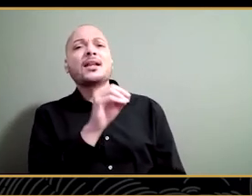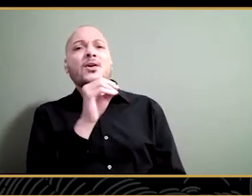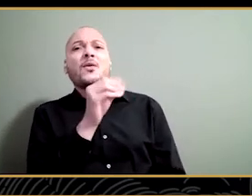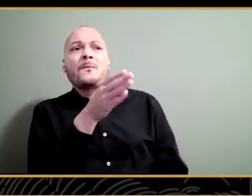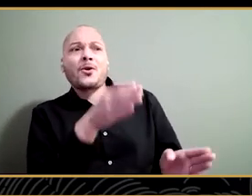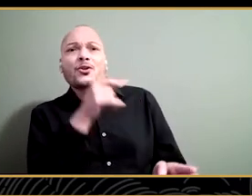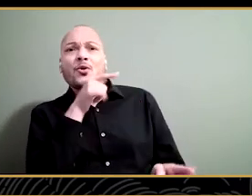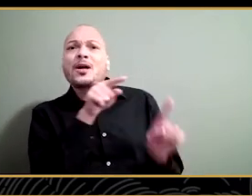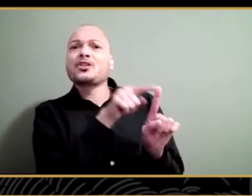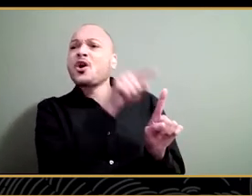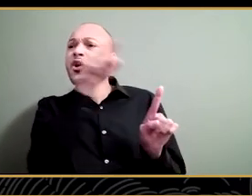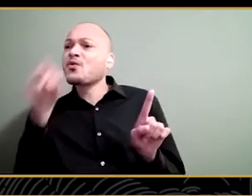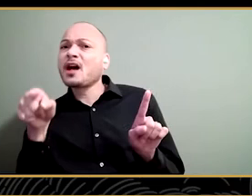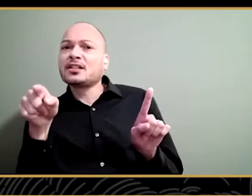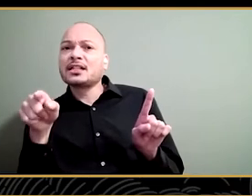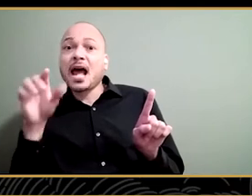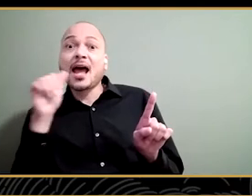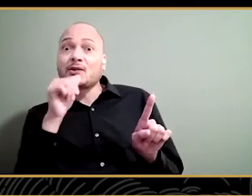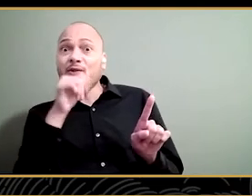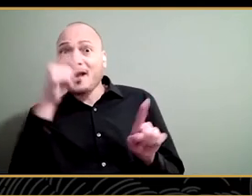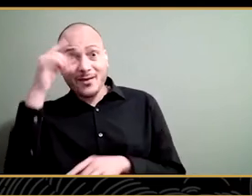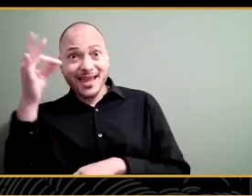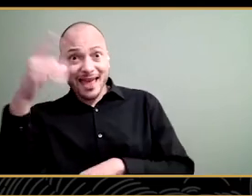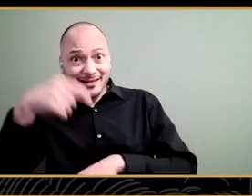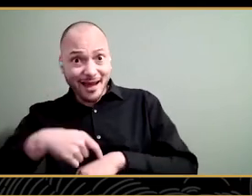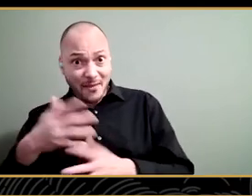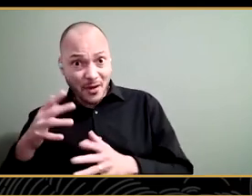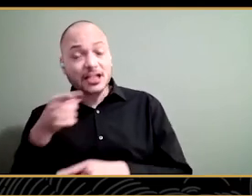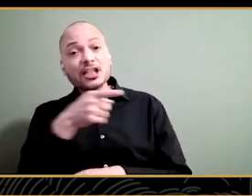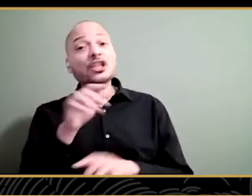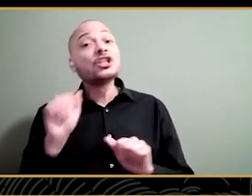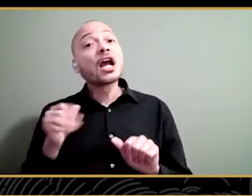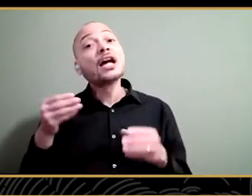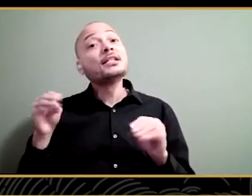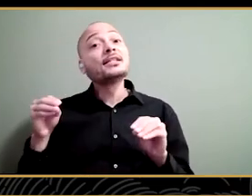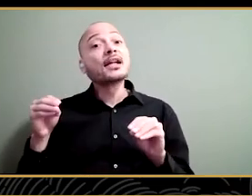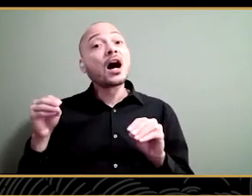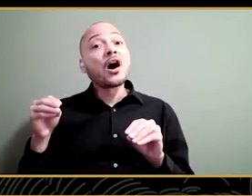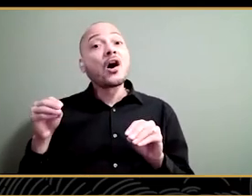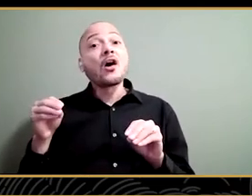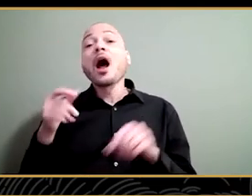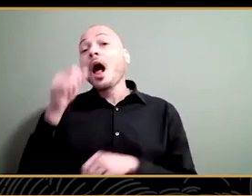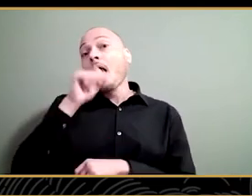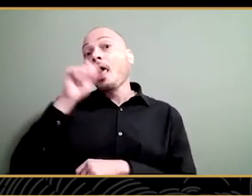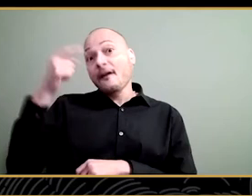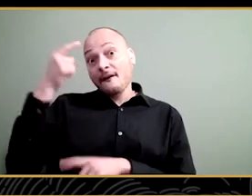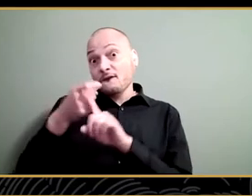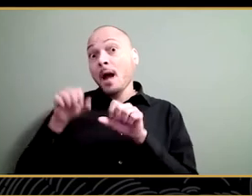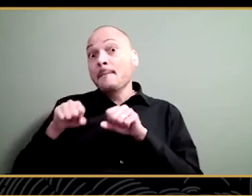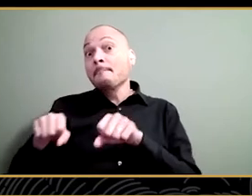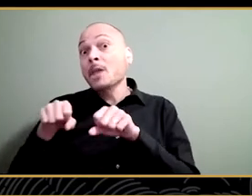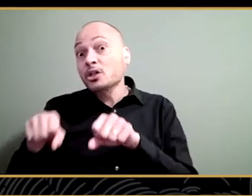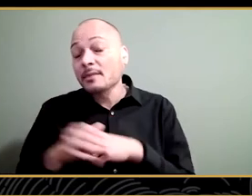-old who wants to cross into Nogales, Arizona for the eighth time So she can sell paletas from a pushcart